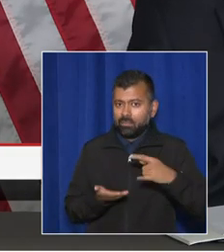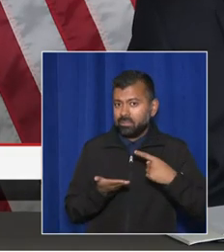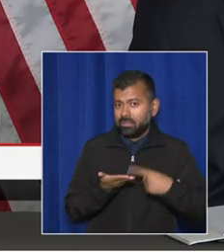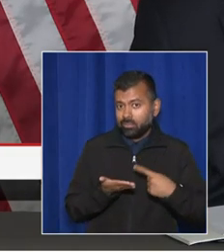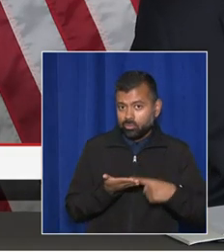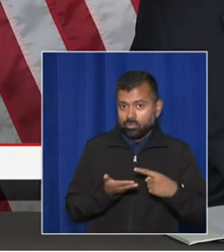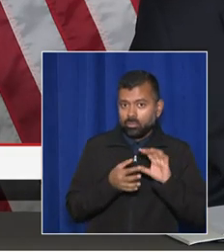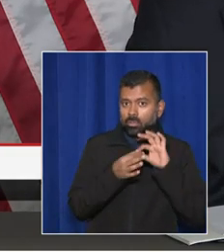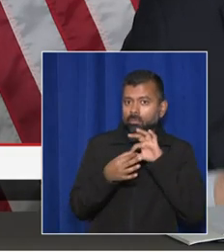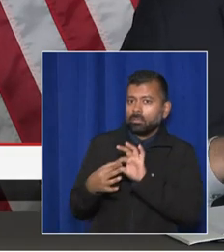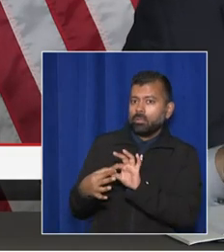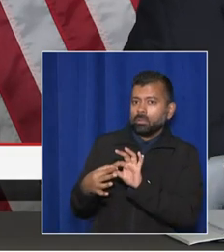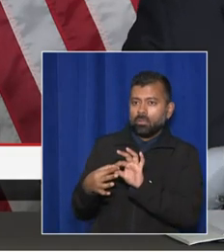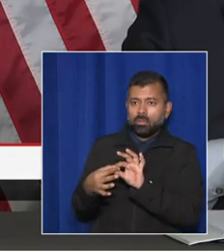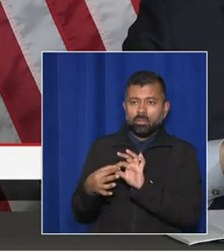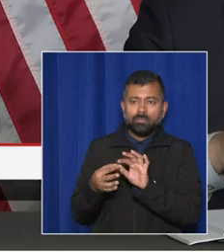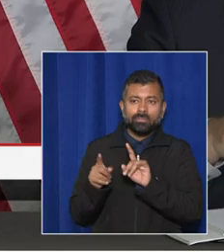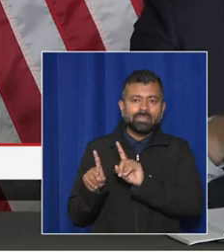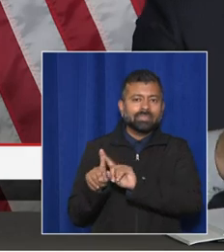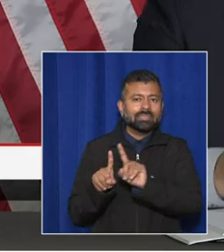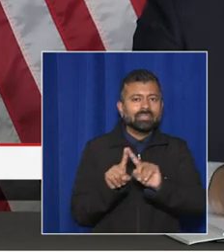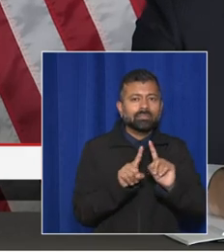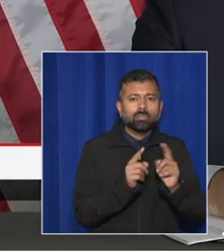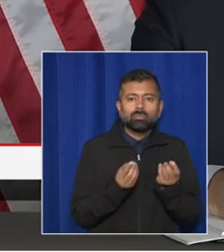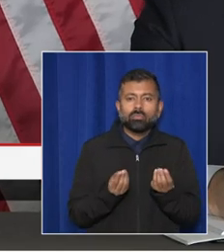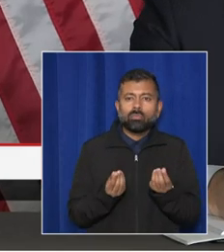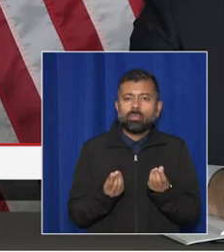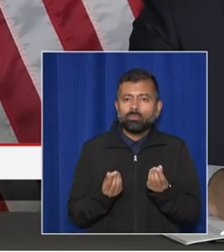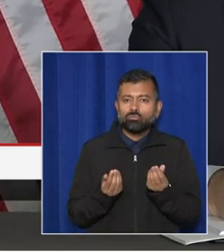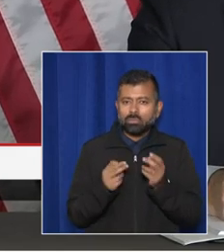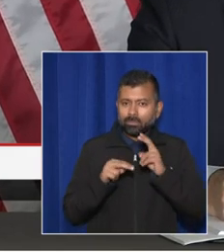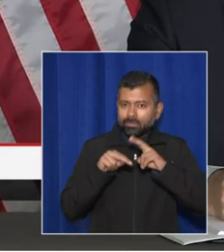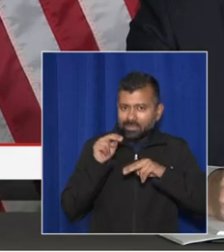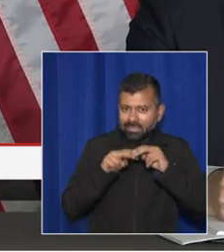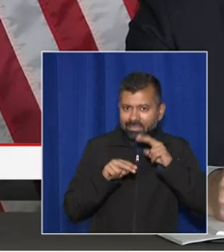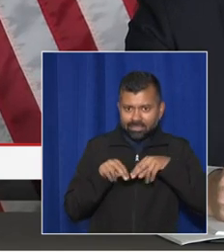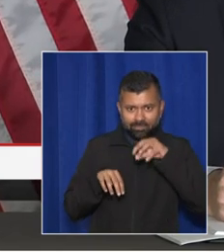the portfolio of buildings.